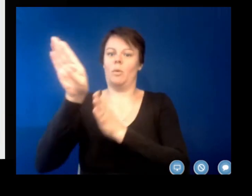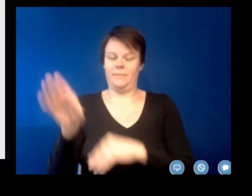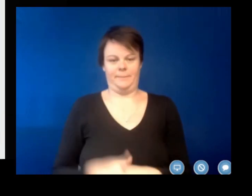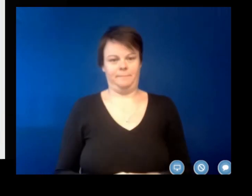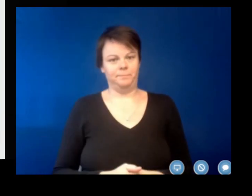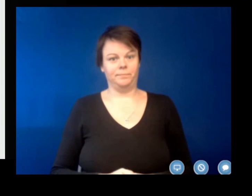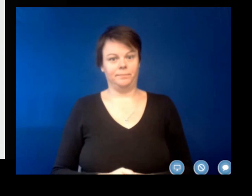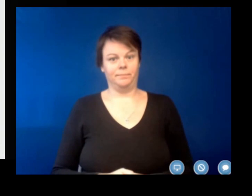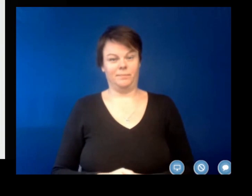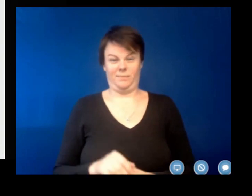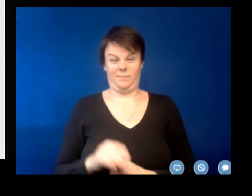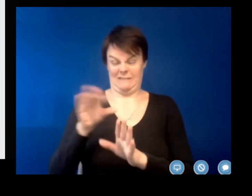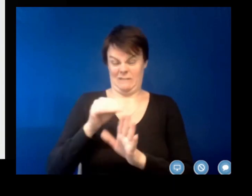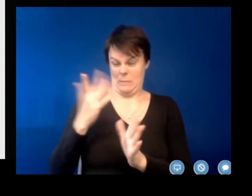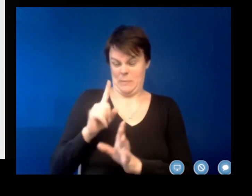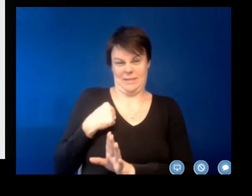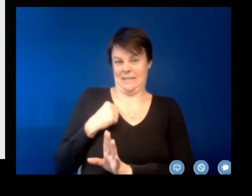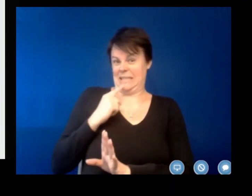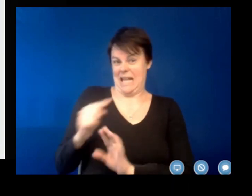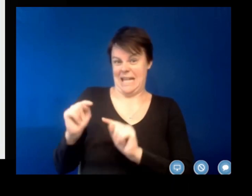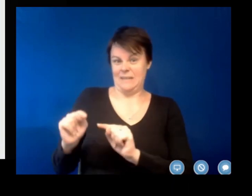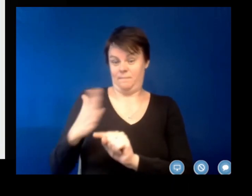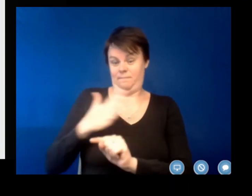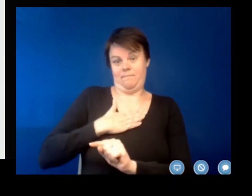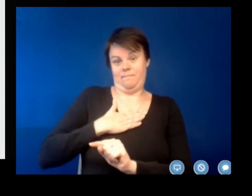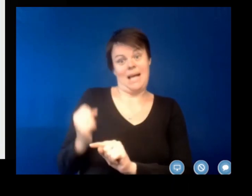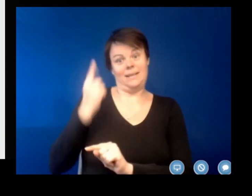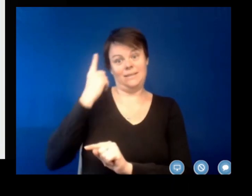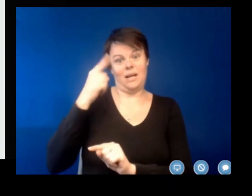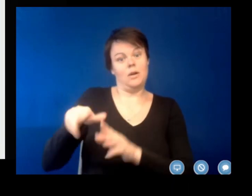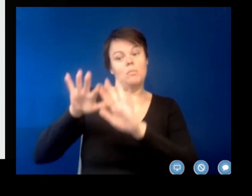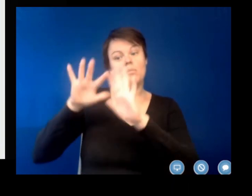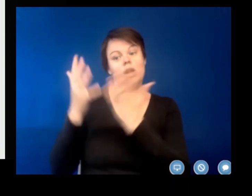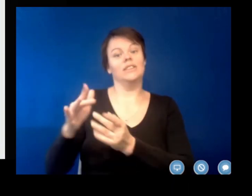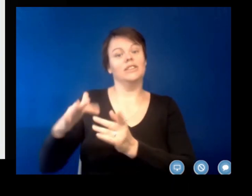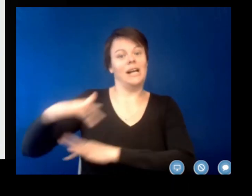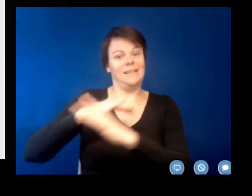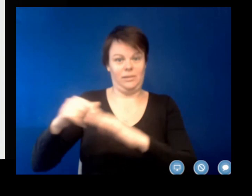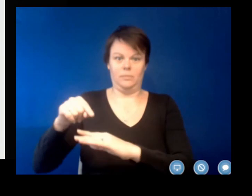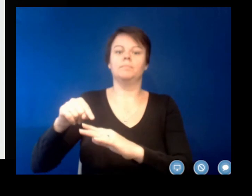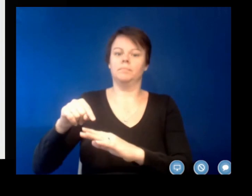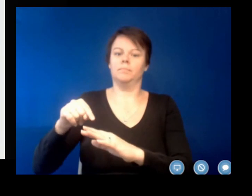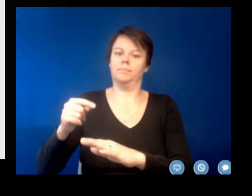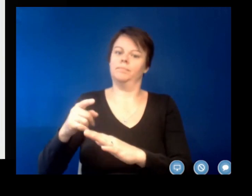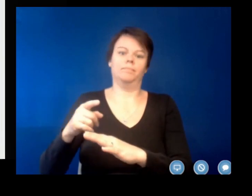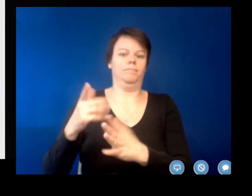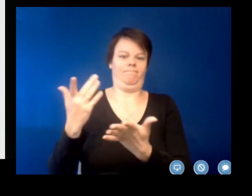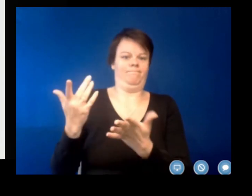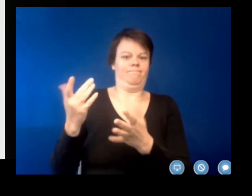global competences and global learning to examine issues and situations of local, global, and cultural significance,